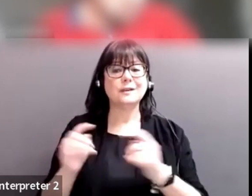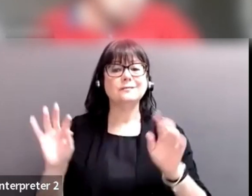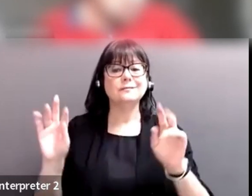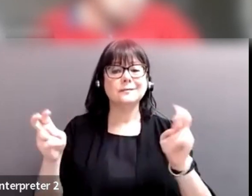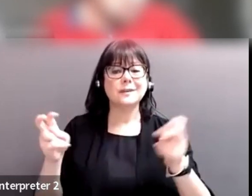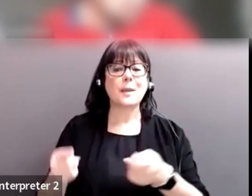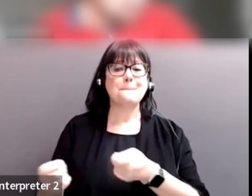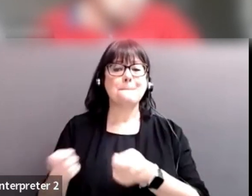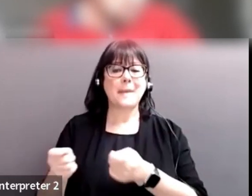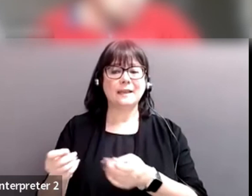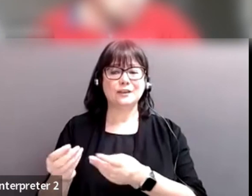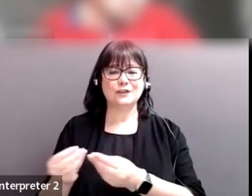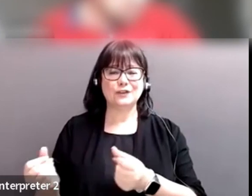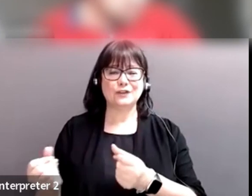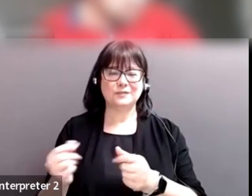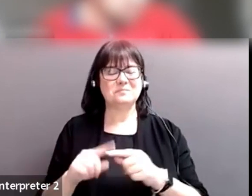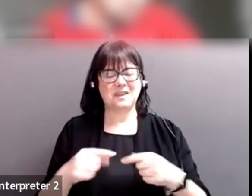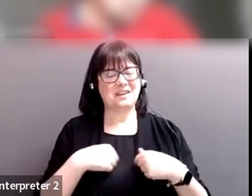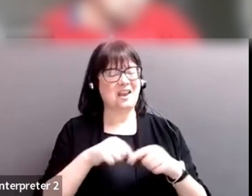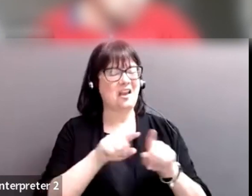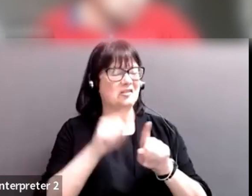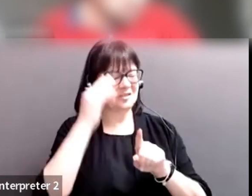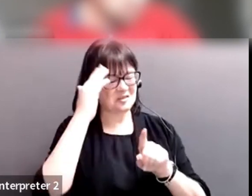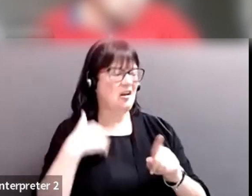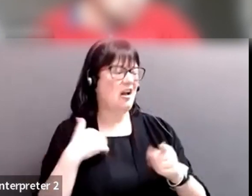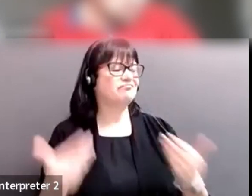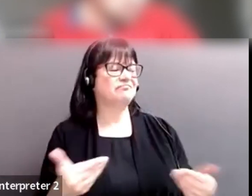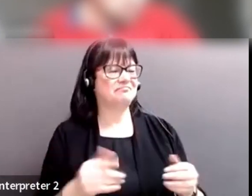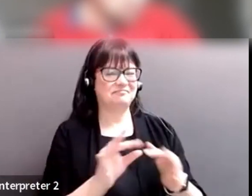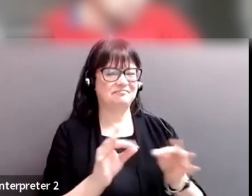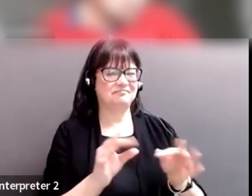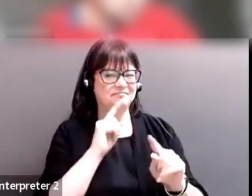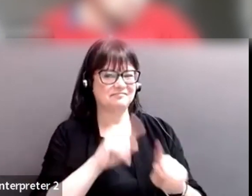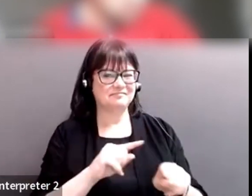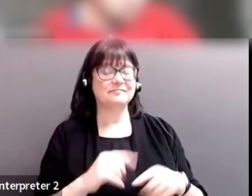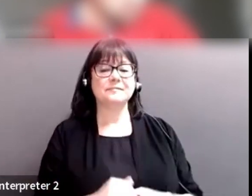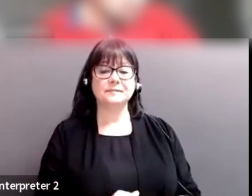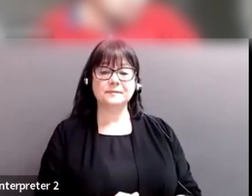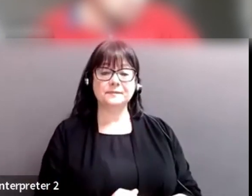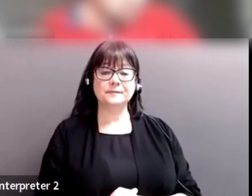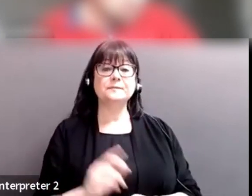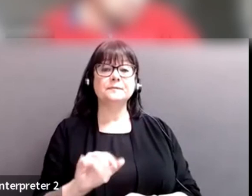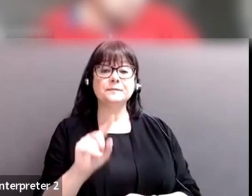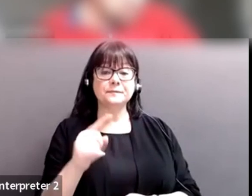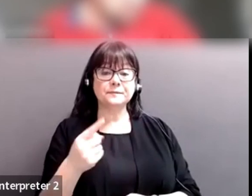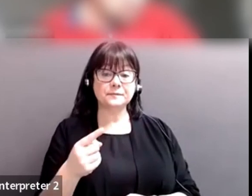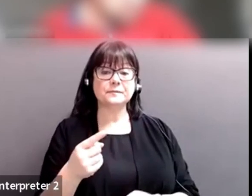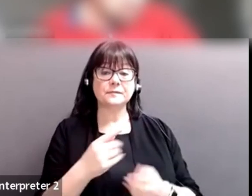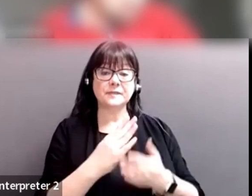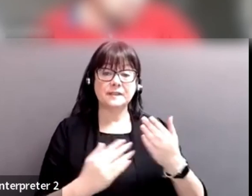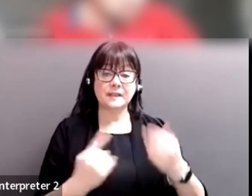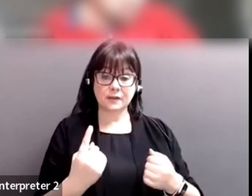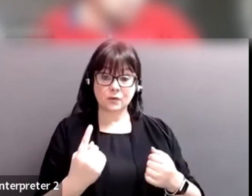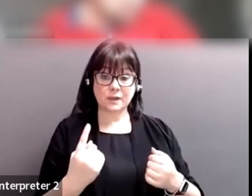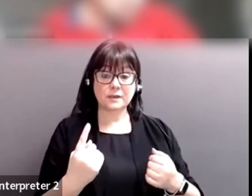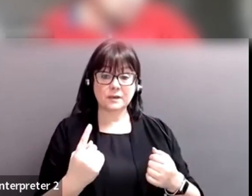I also know about it. So once you submit all your information, you opt in that first stage one of the